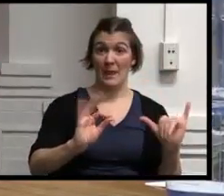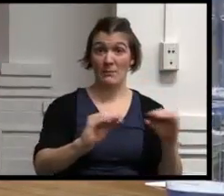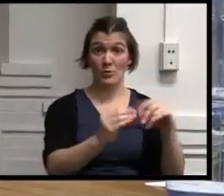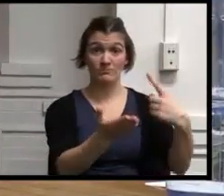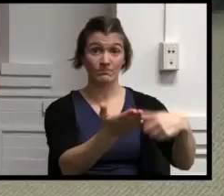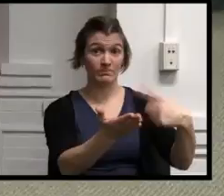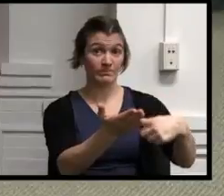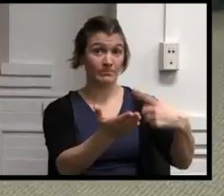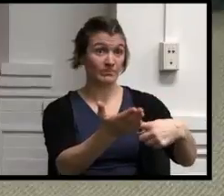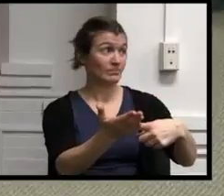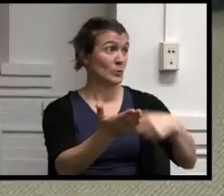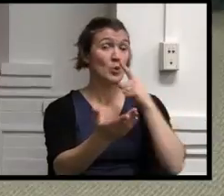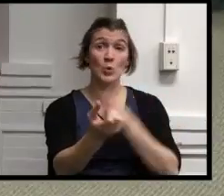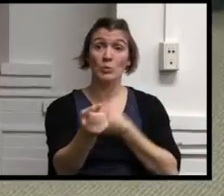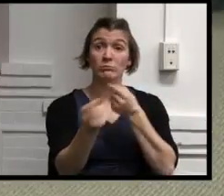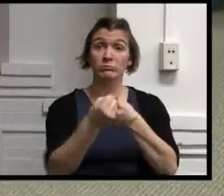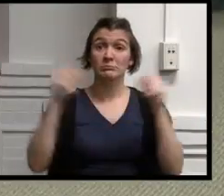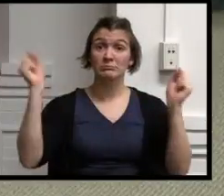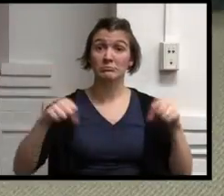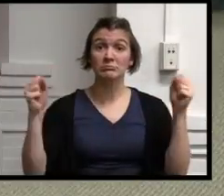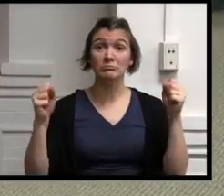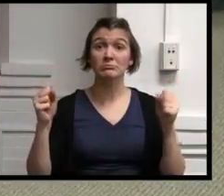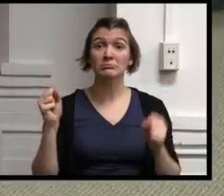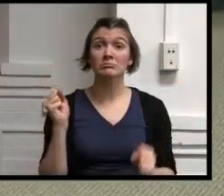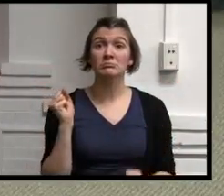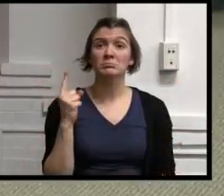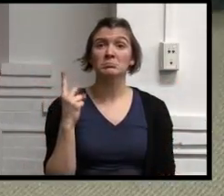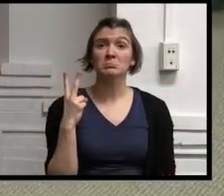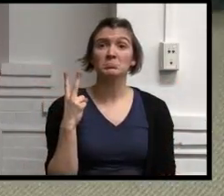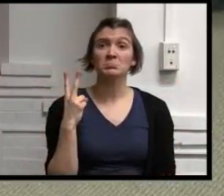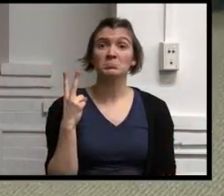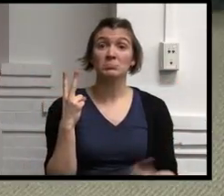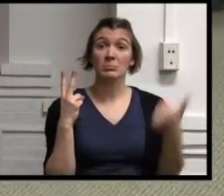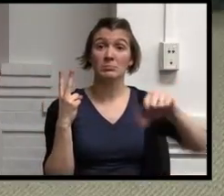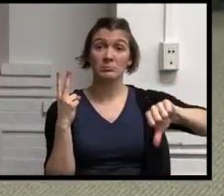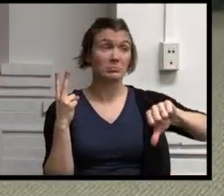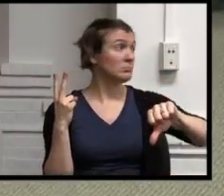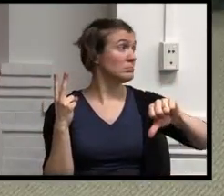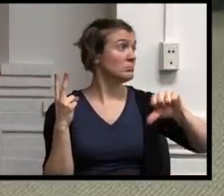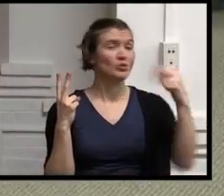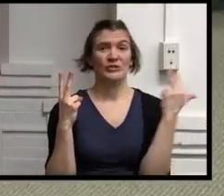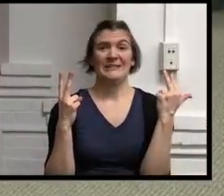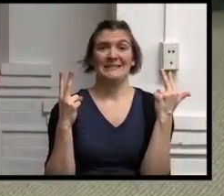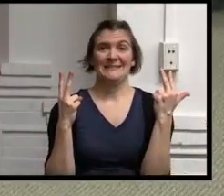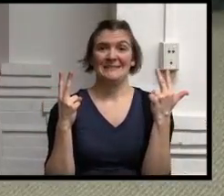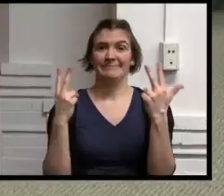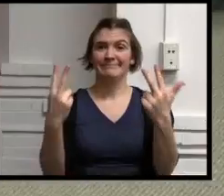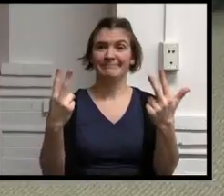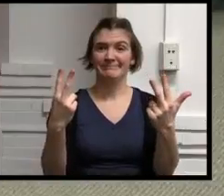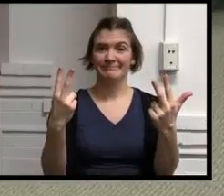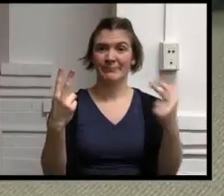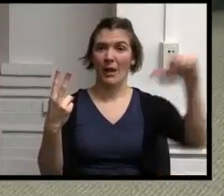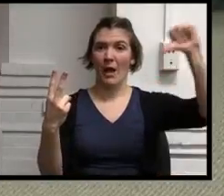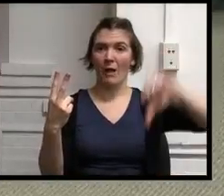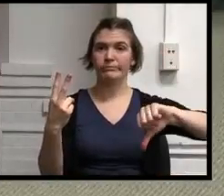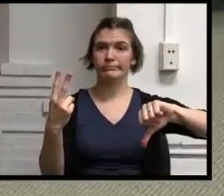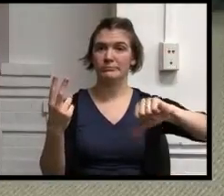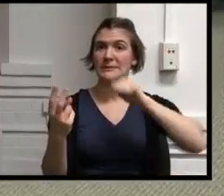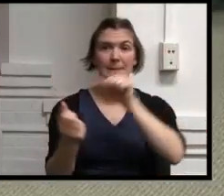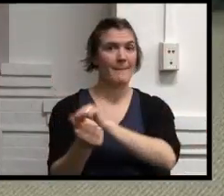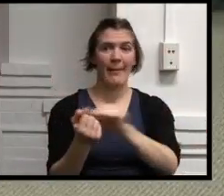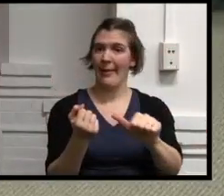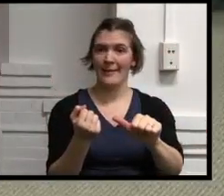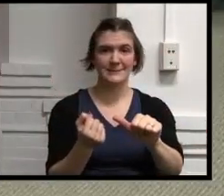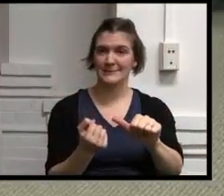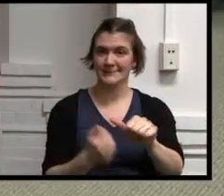discussion? All those in favor, please say aye. Aye? All those opposed? Nay. That's defeated. 2-3.